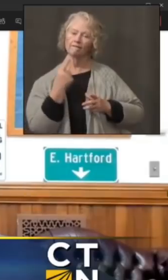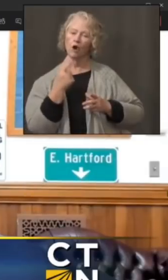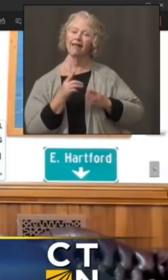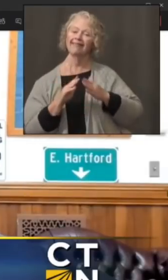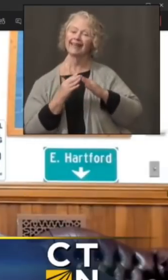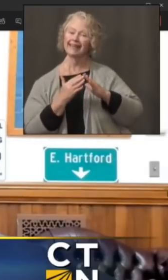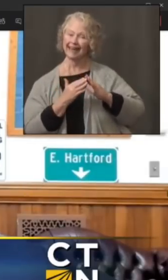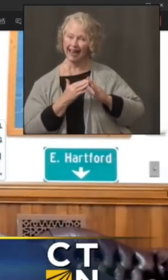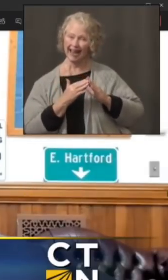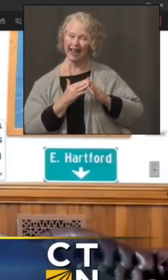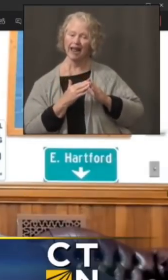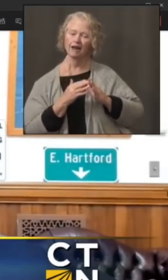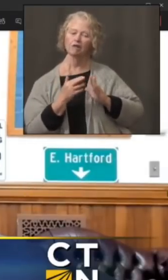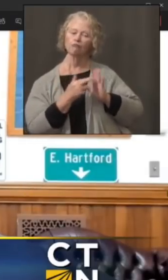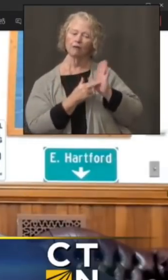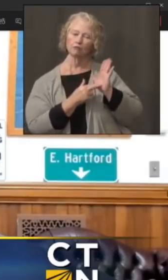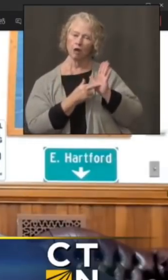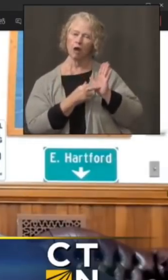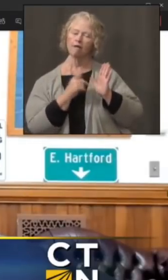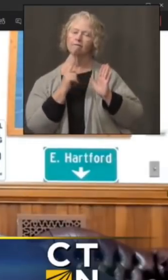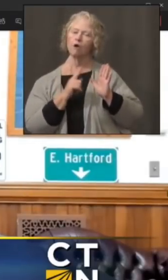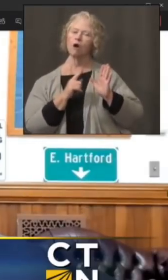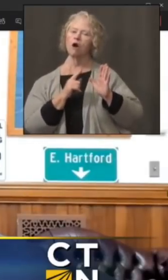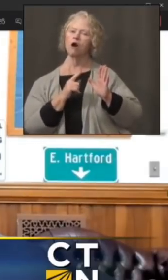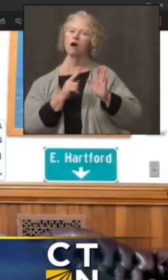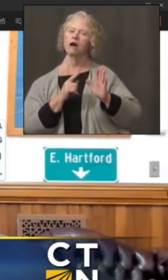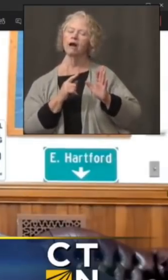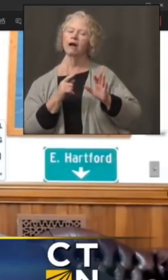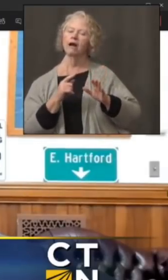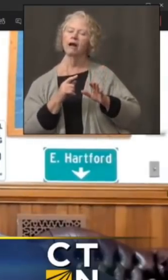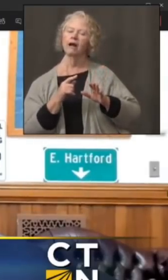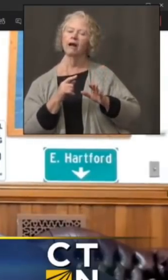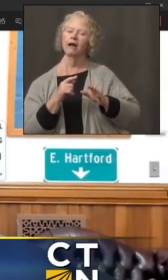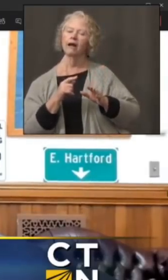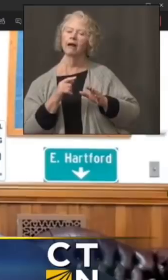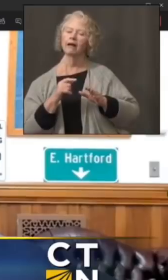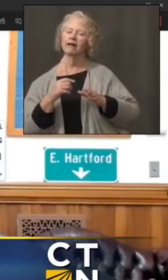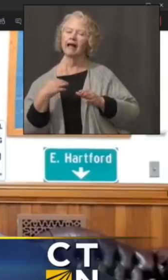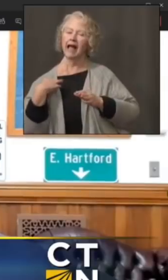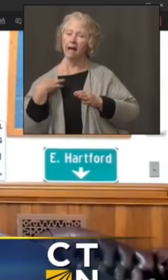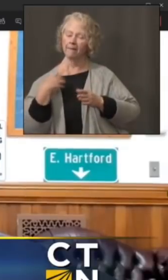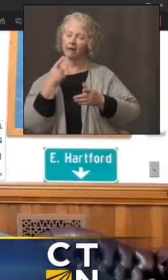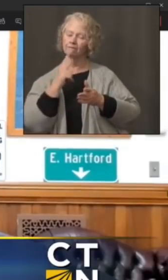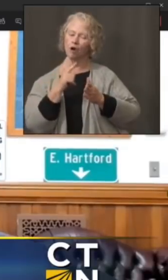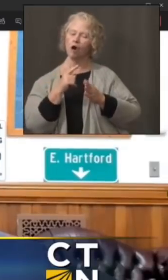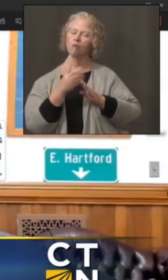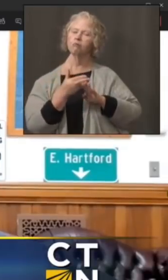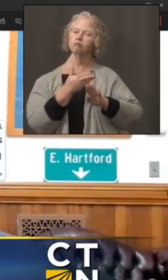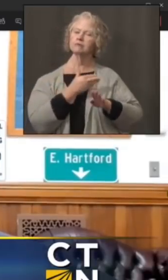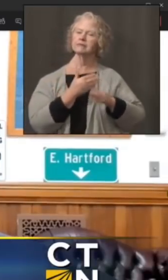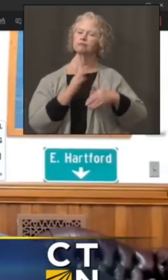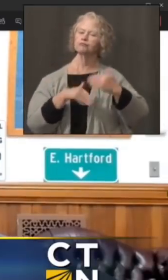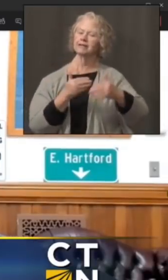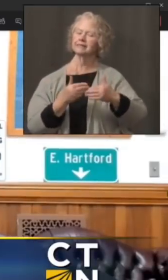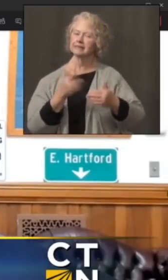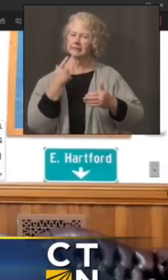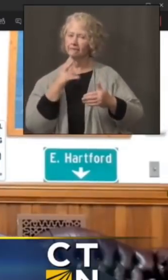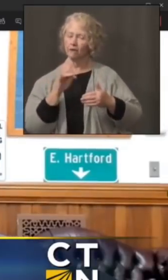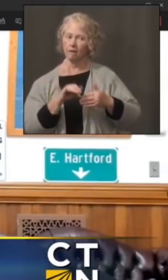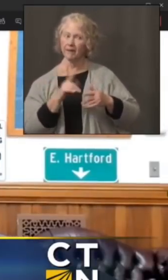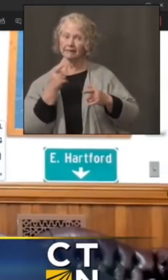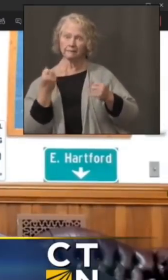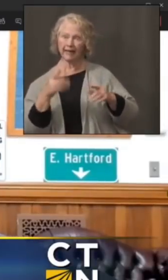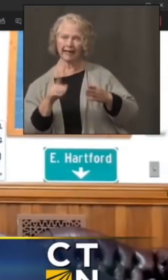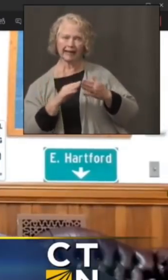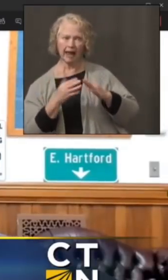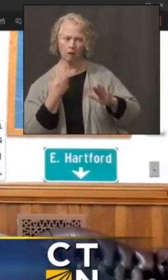towns and registrars for their application of pre-processing of absentee ballots. As that deadline came about, many towns realized that they